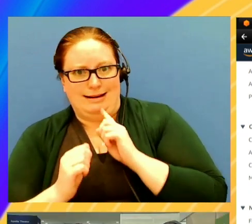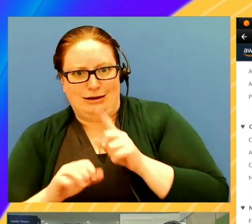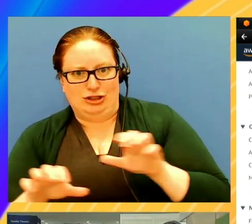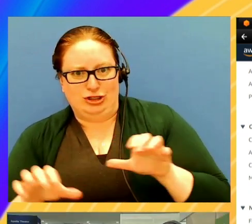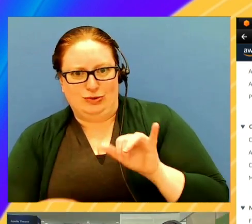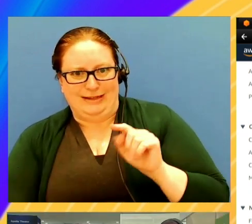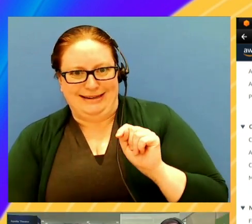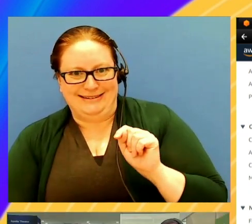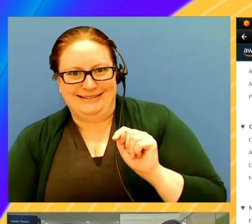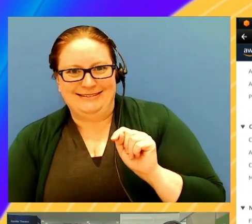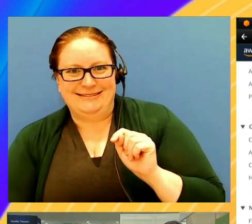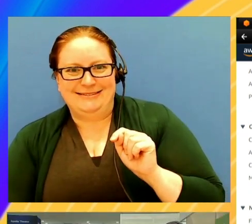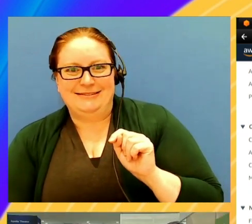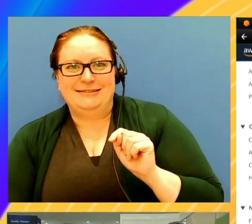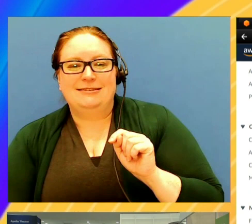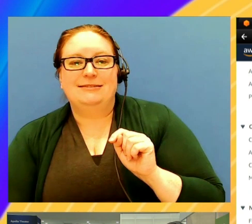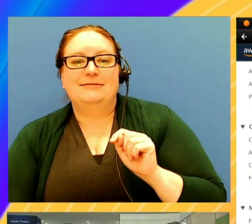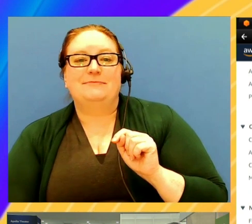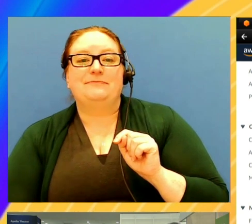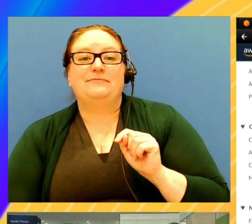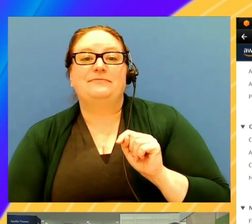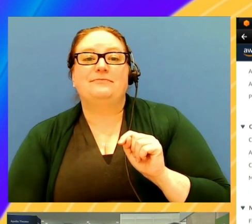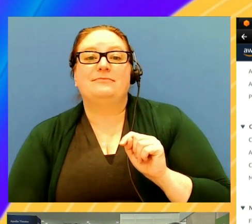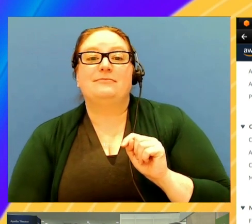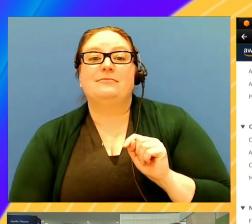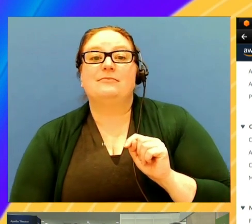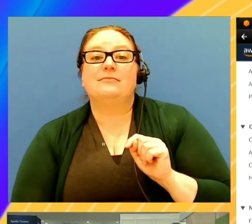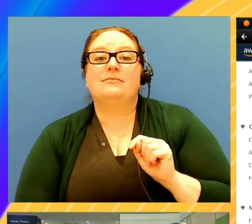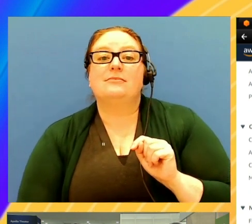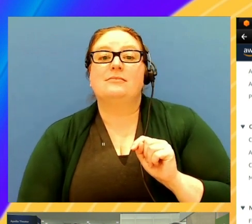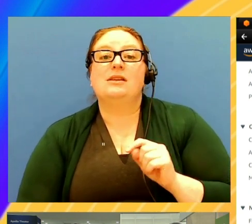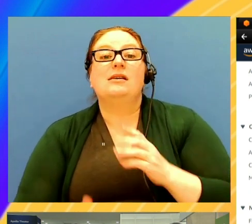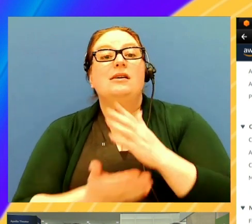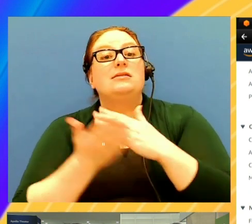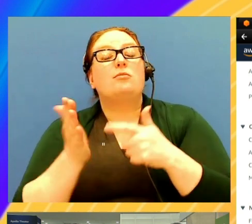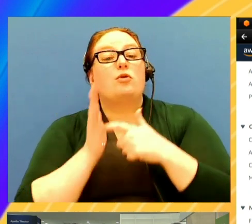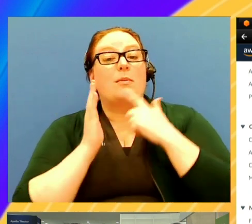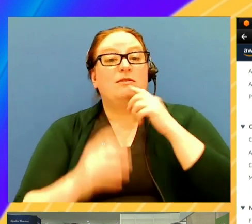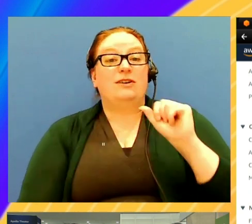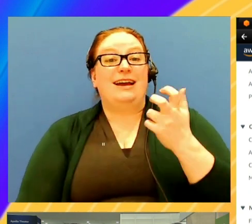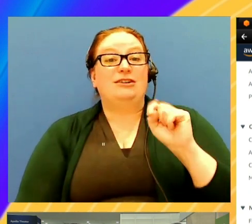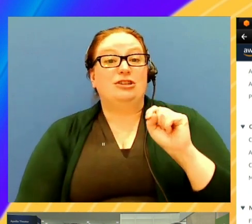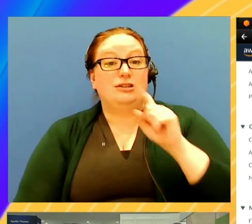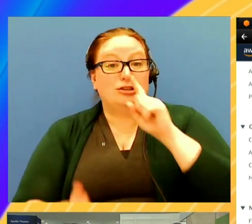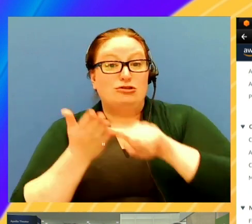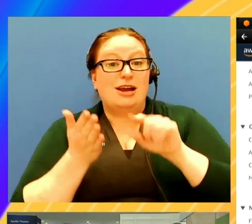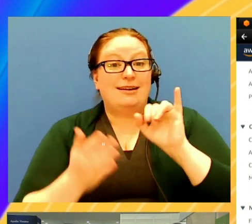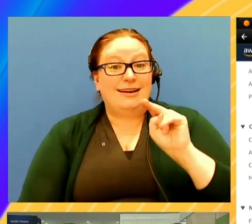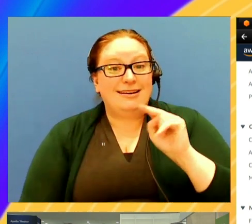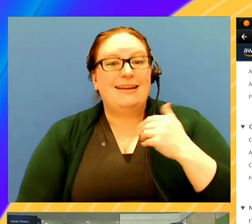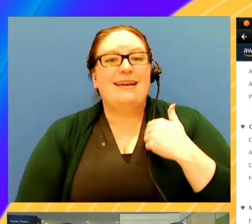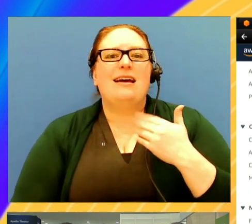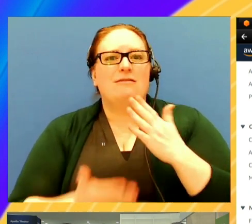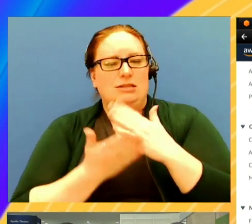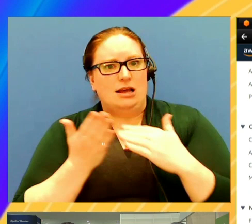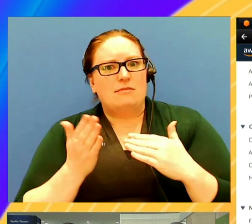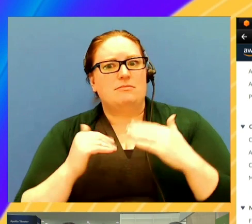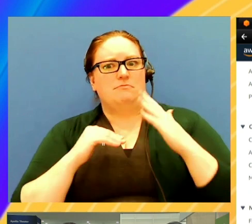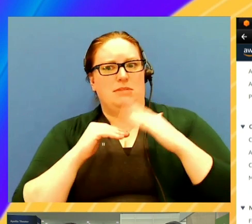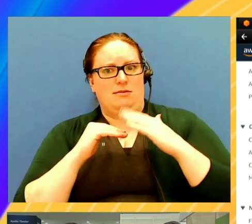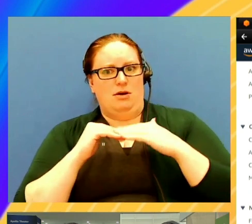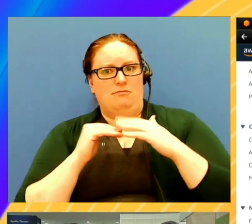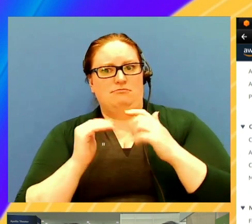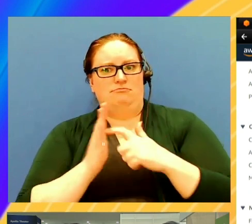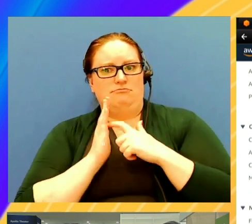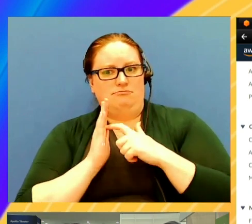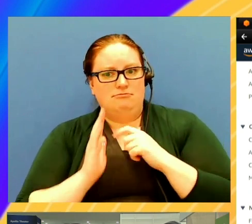of the requirements in order for the agent to be able to check in, there is an agent version that is required, a minimum agent version. So sure. If you do have